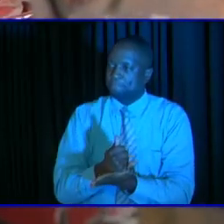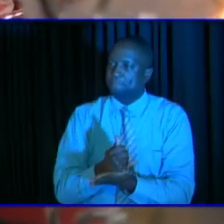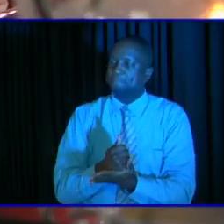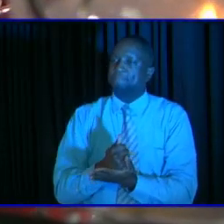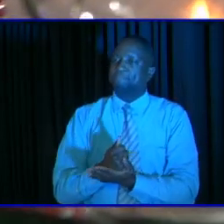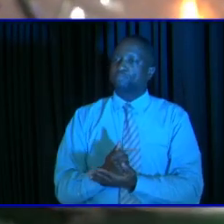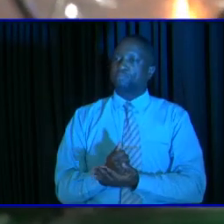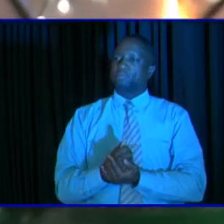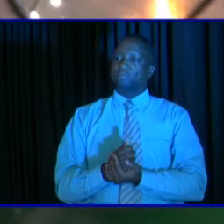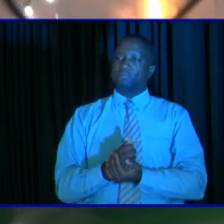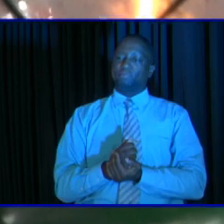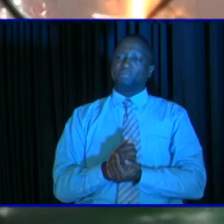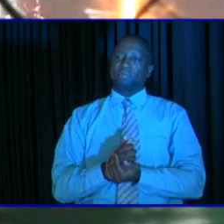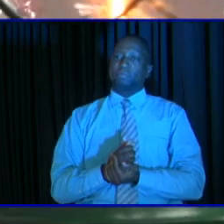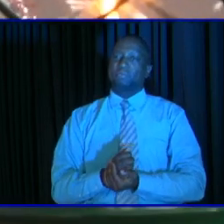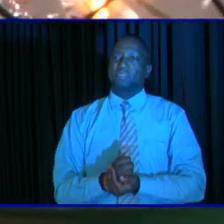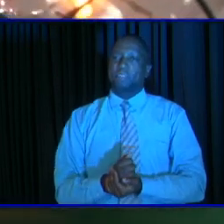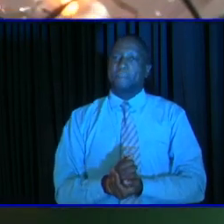Amen.